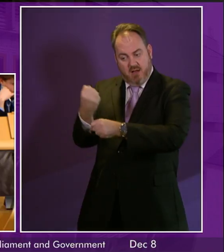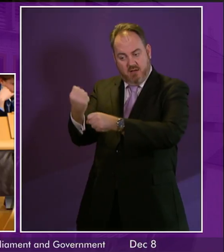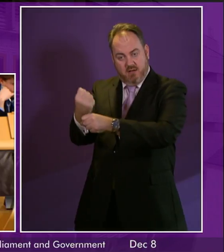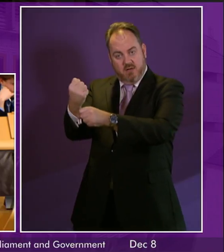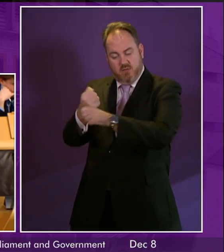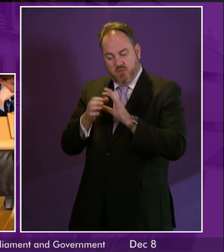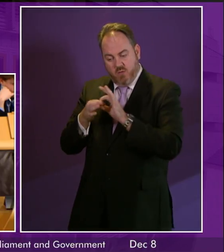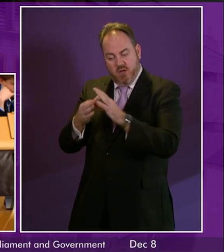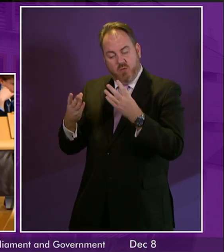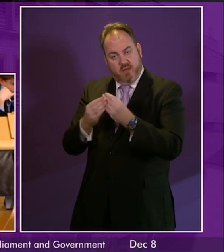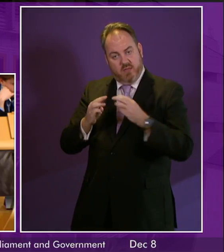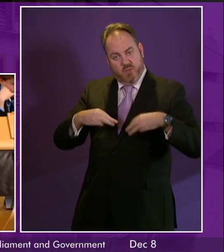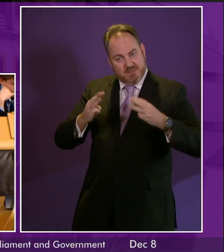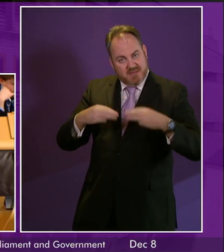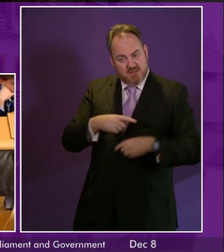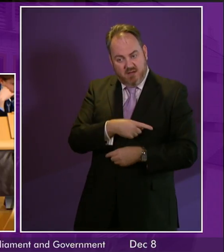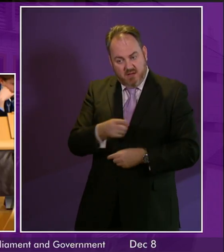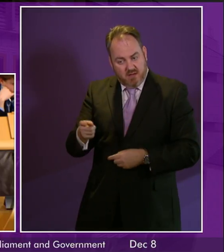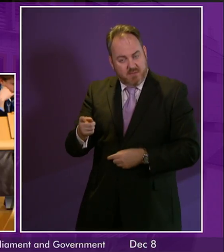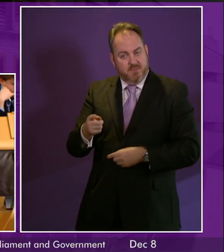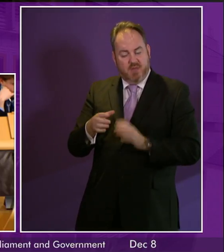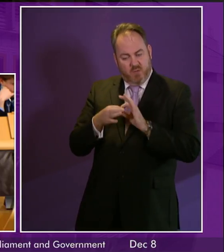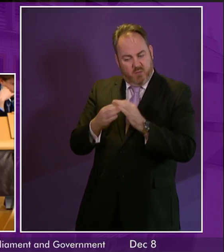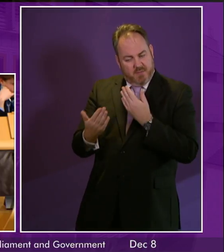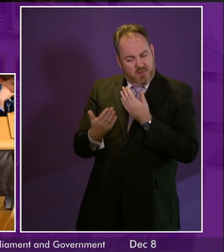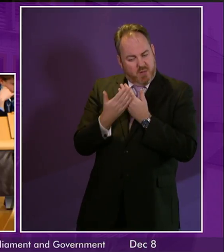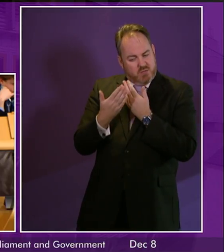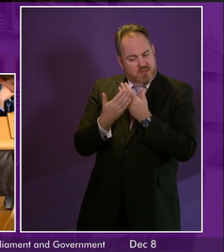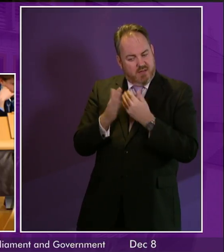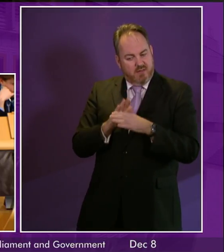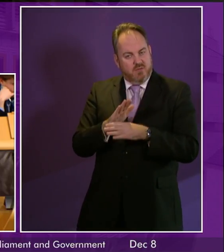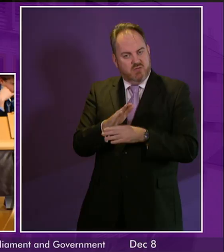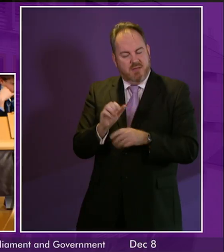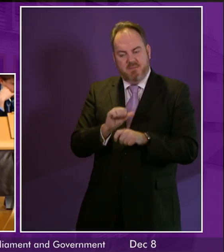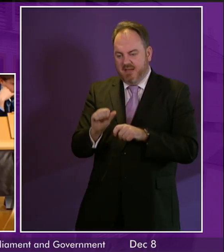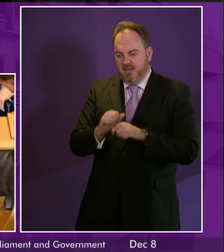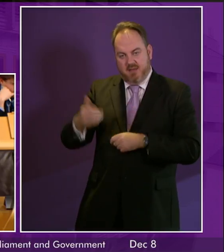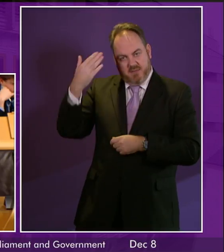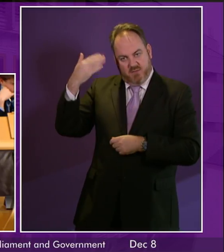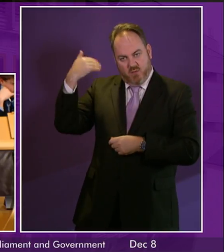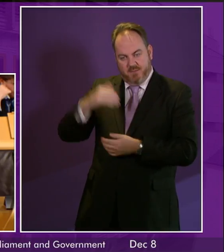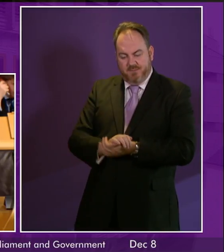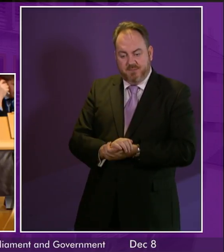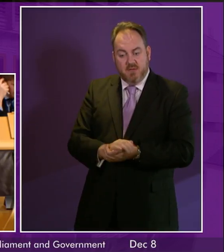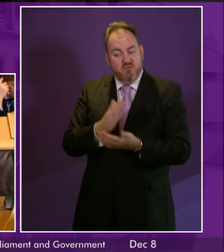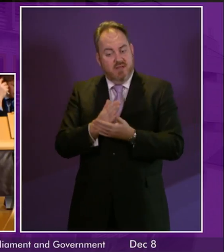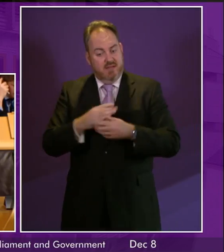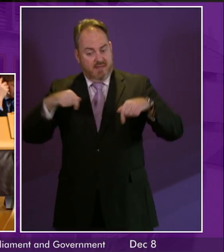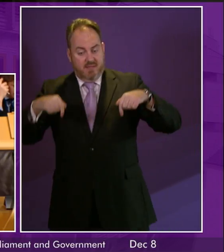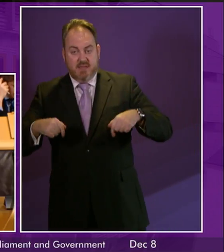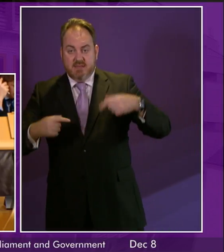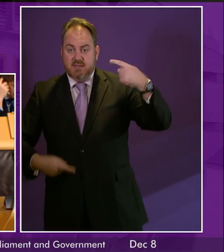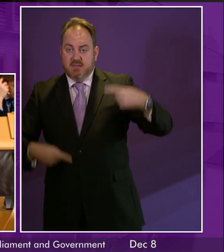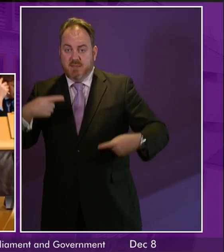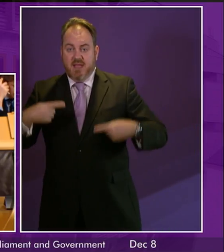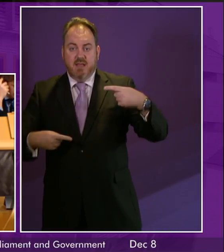in Westminster and elsewhere on a closer basis than has been the case in the past. Presiding Officer, I suspect this debate will not make tomorrow's